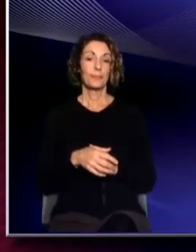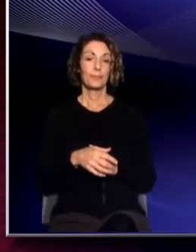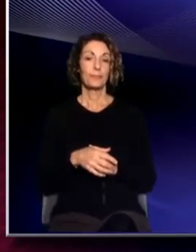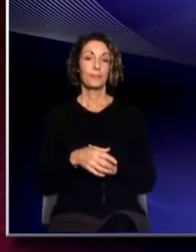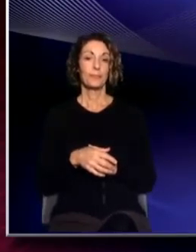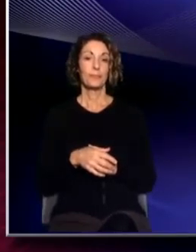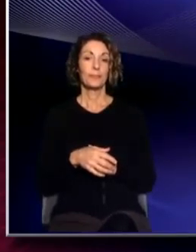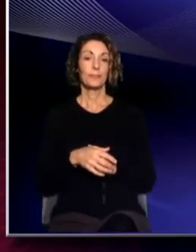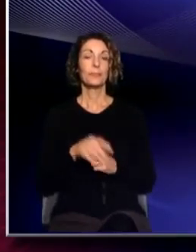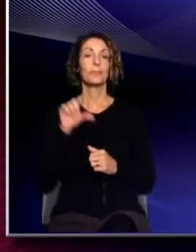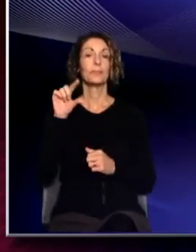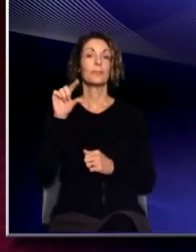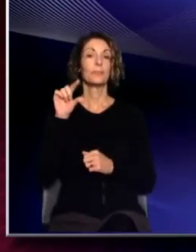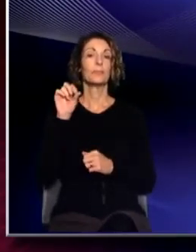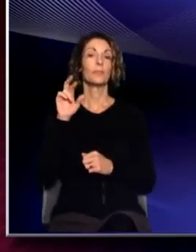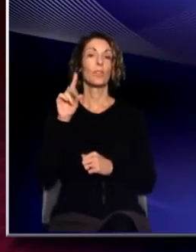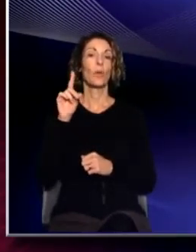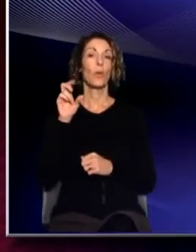This is Gordon.